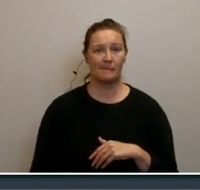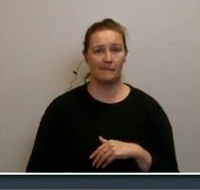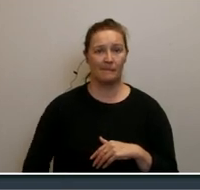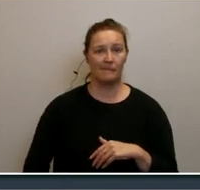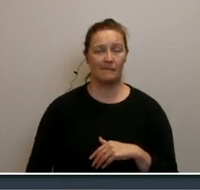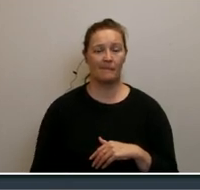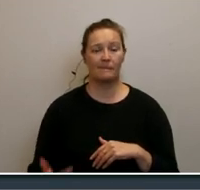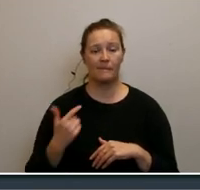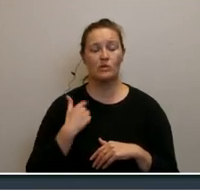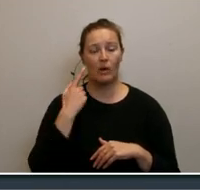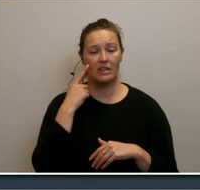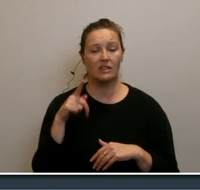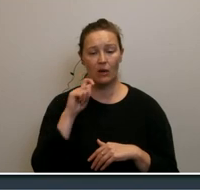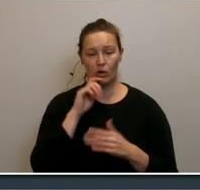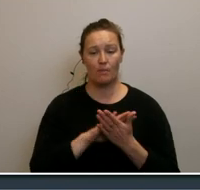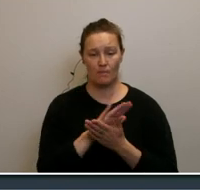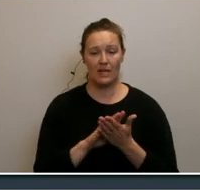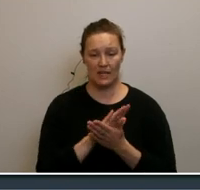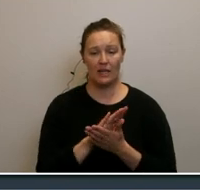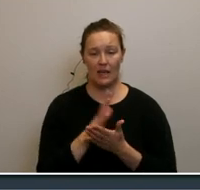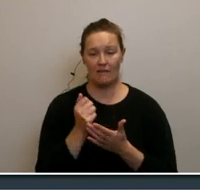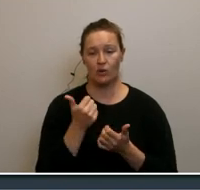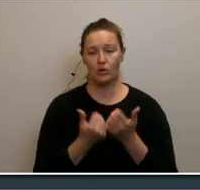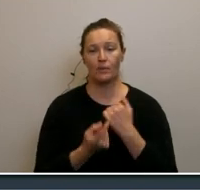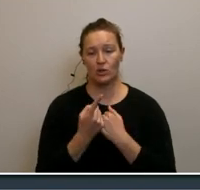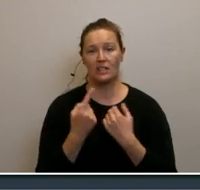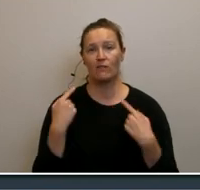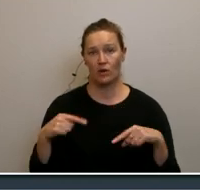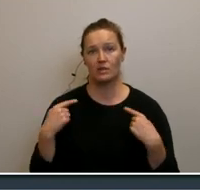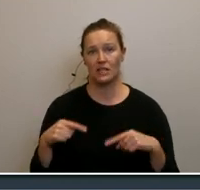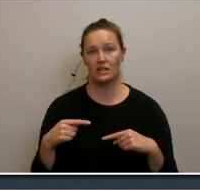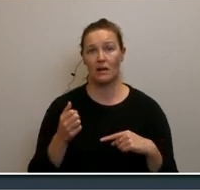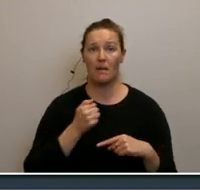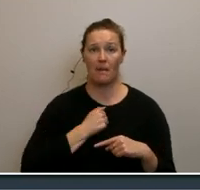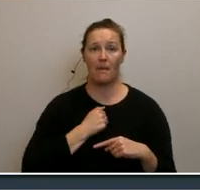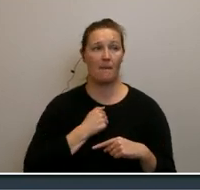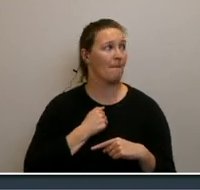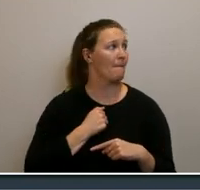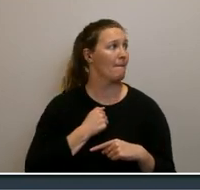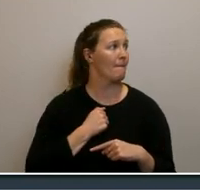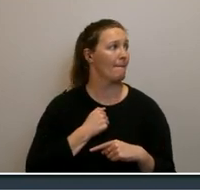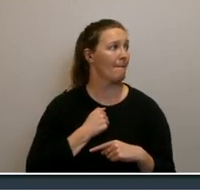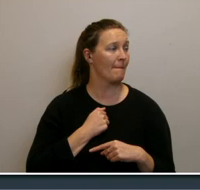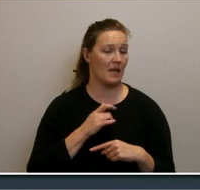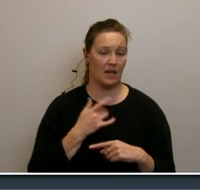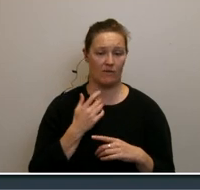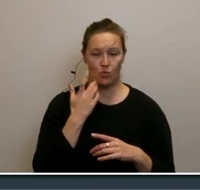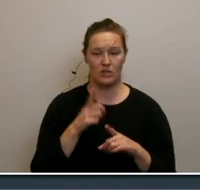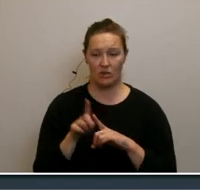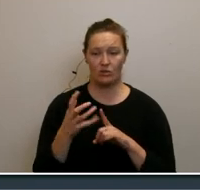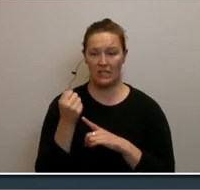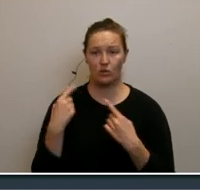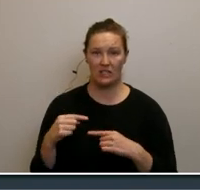a good consentability opportunity. My life has spent consenting very, very difficult